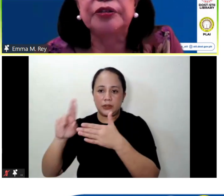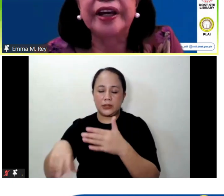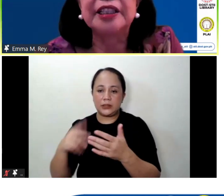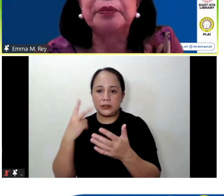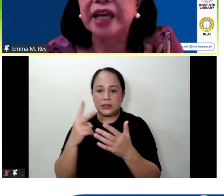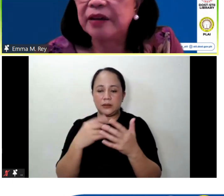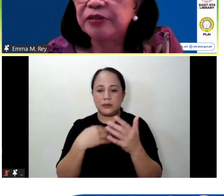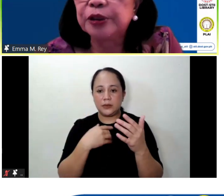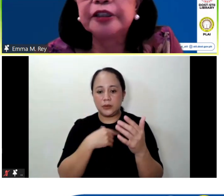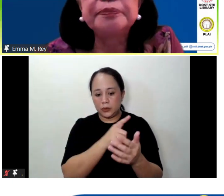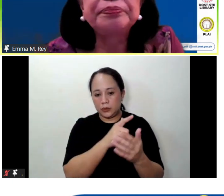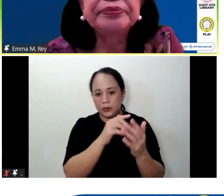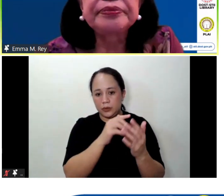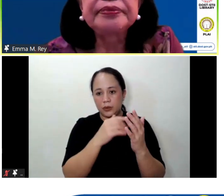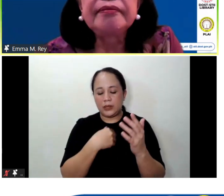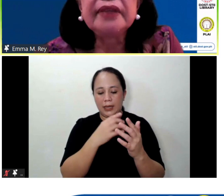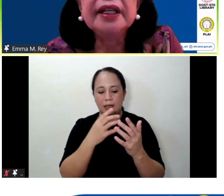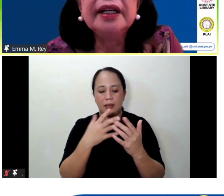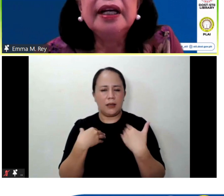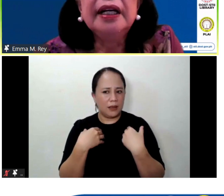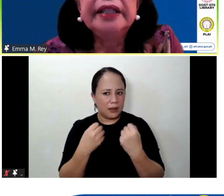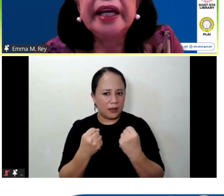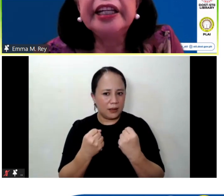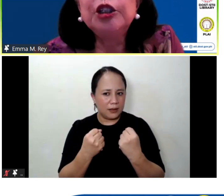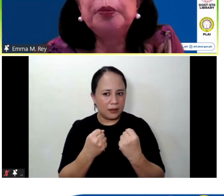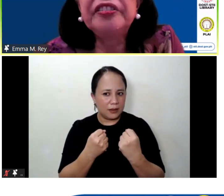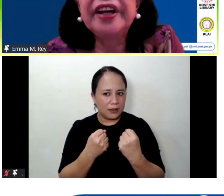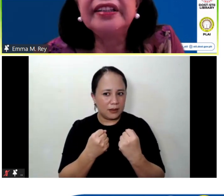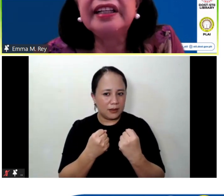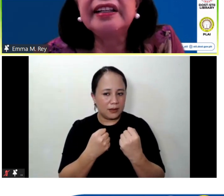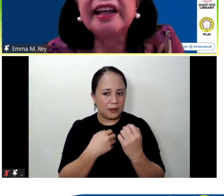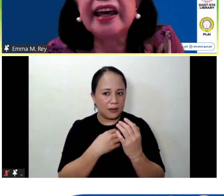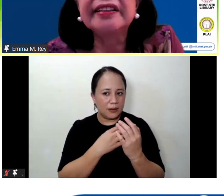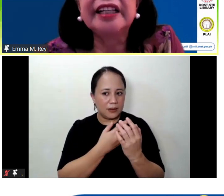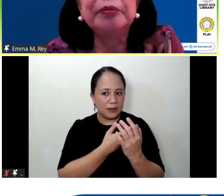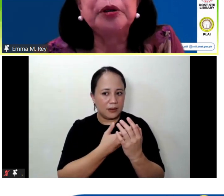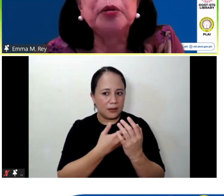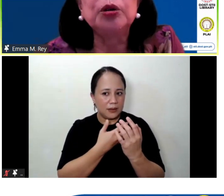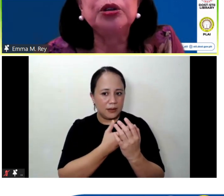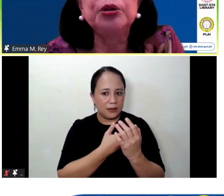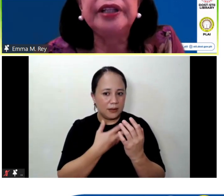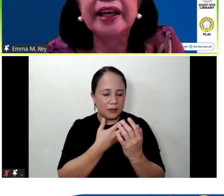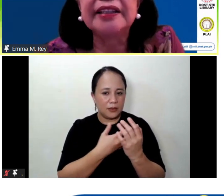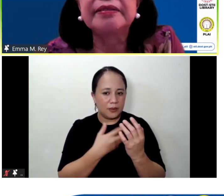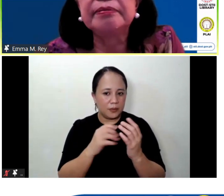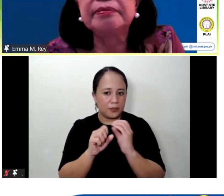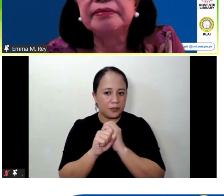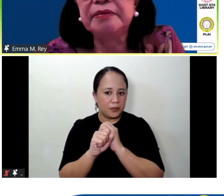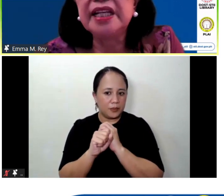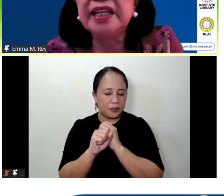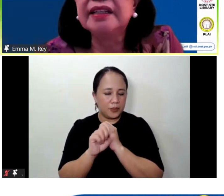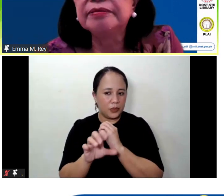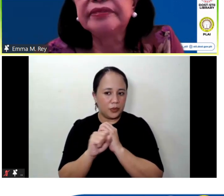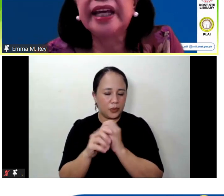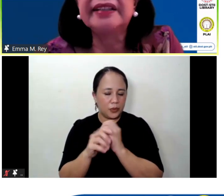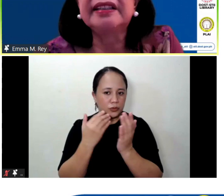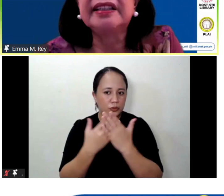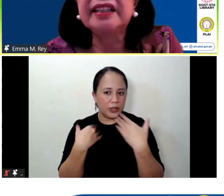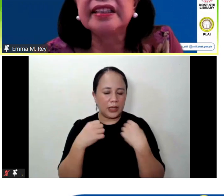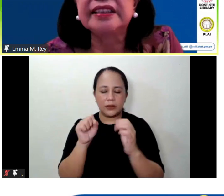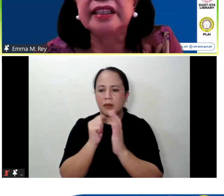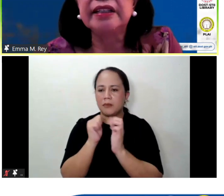patterns of health behavior taken to prevent ill health and promote good health, meaning